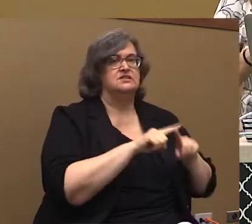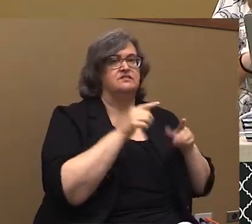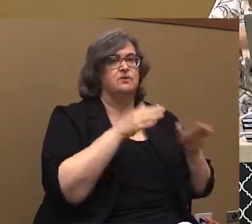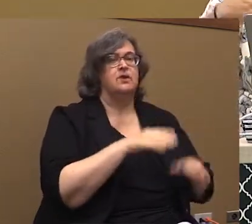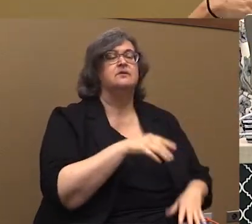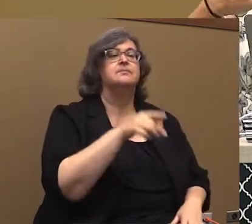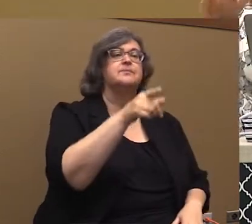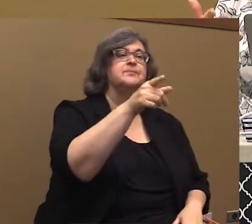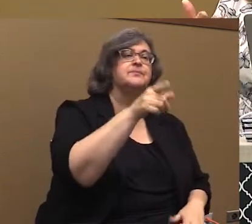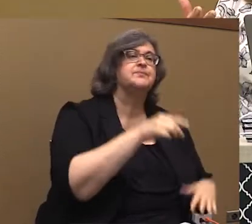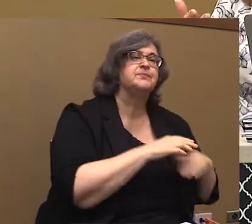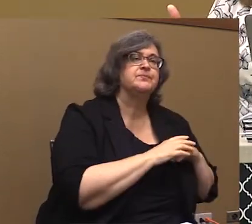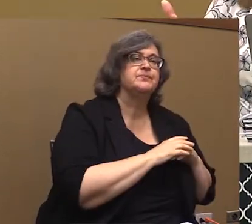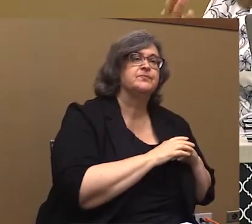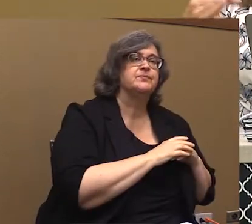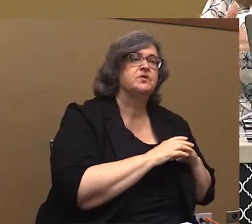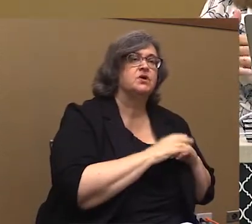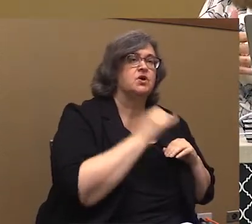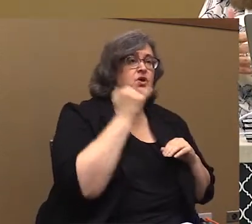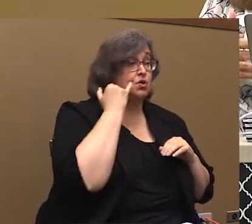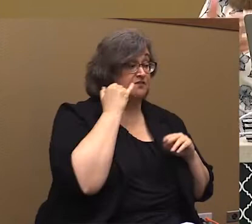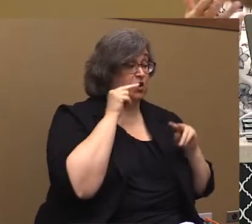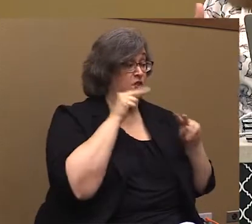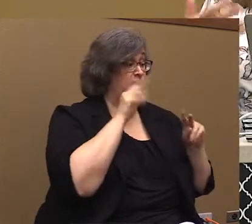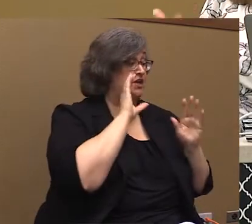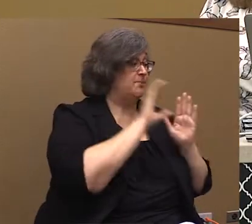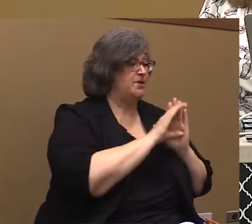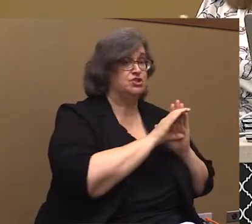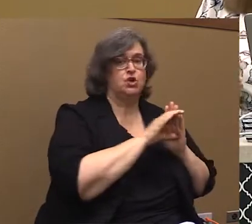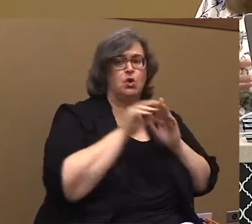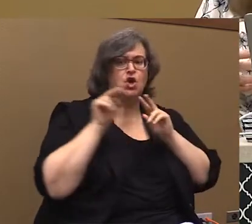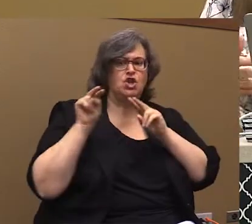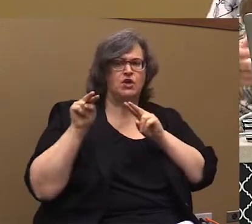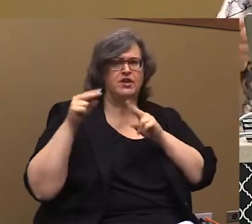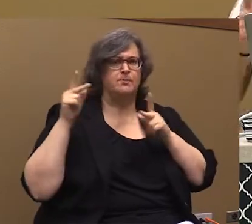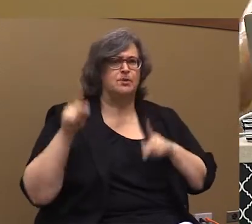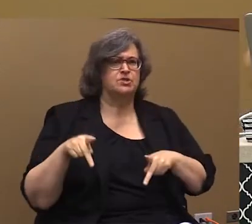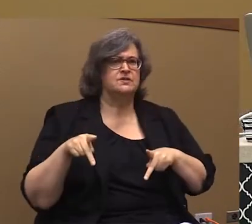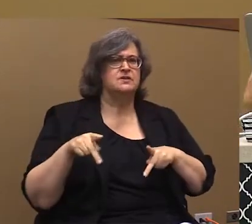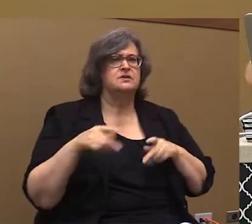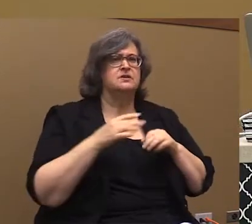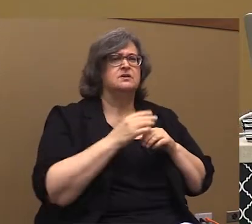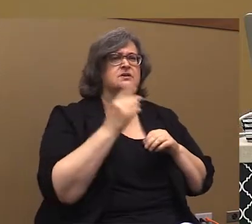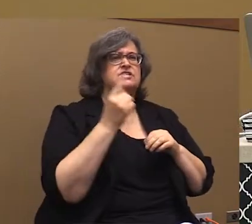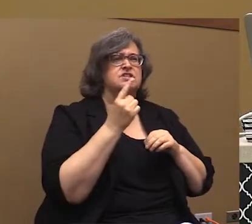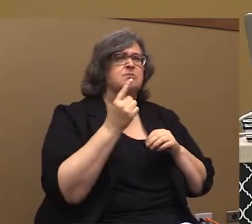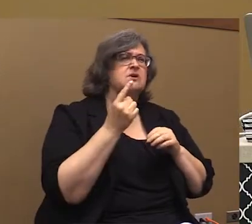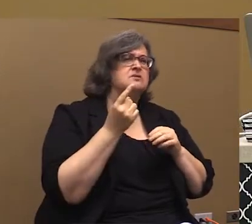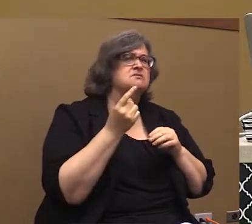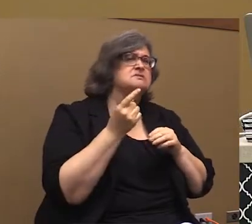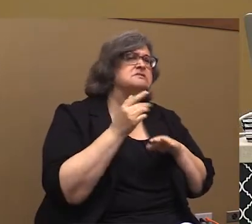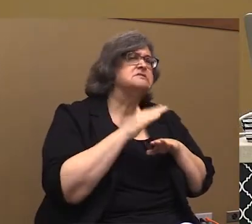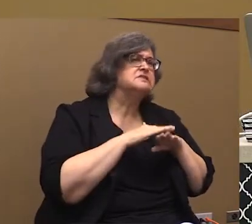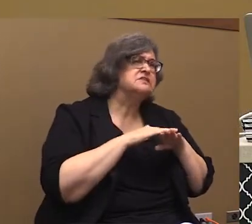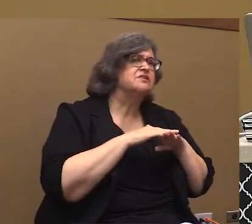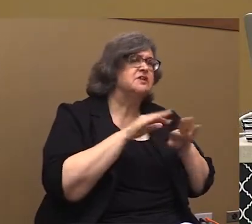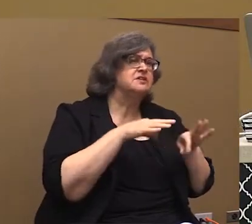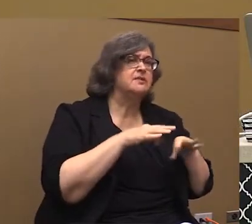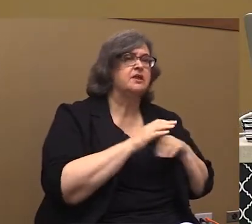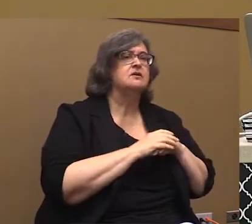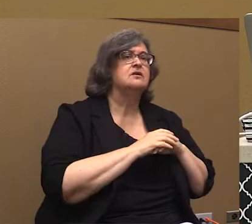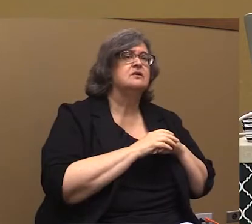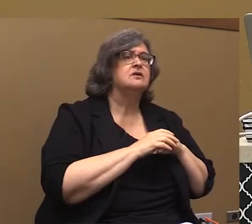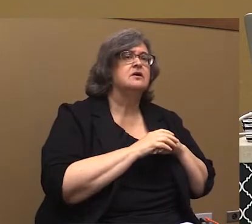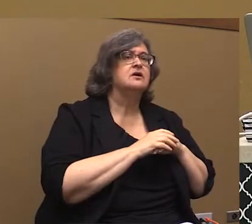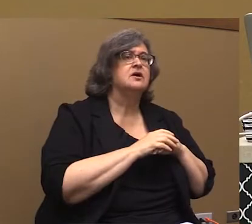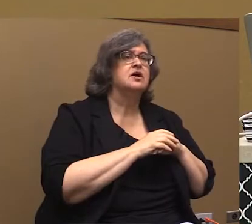be interpreted or conveyed in a different way. So, yeah. Also, just like if you're looking at a